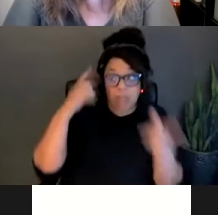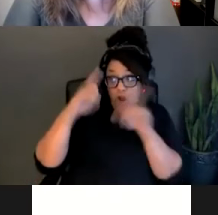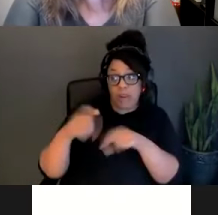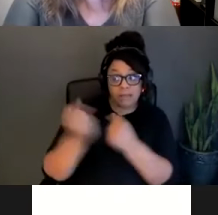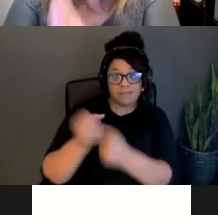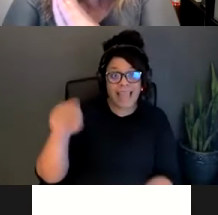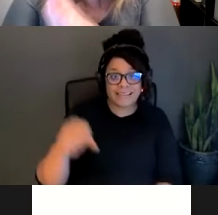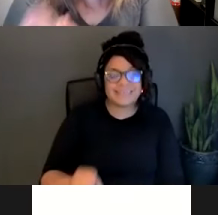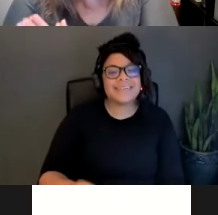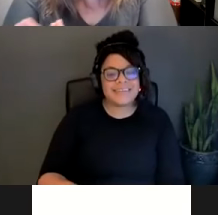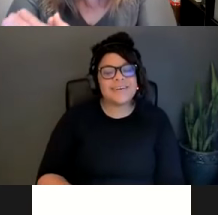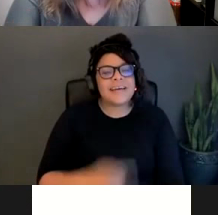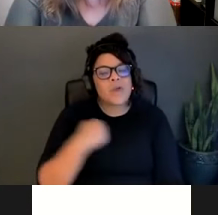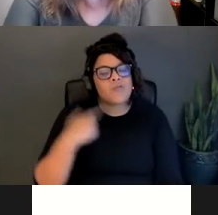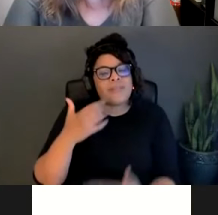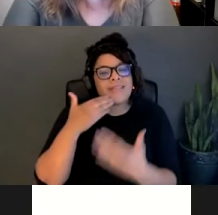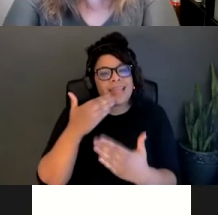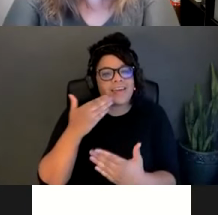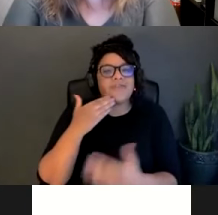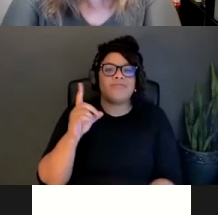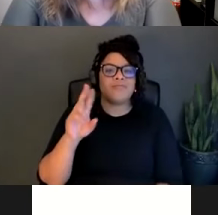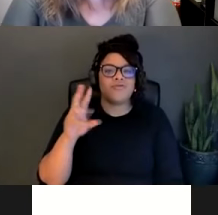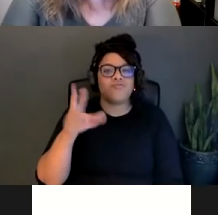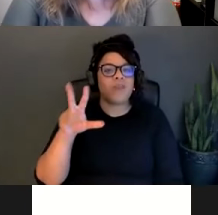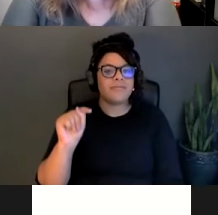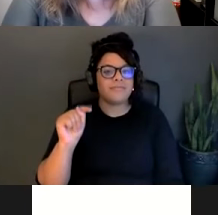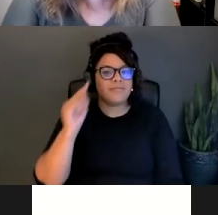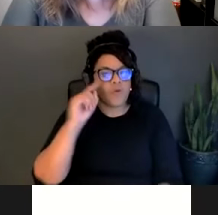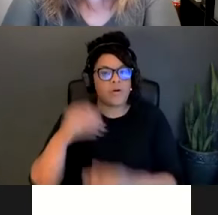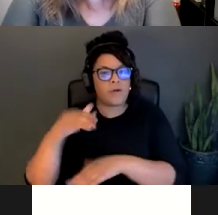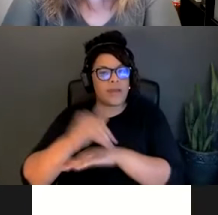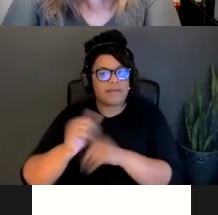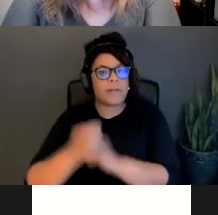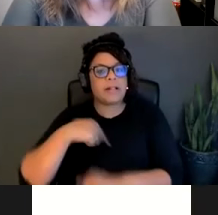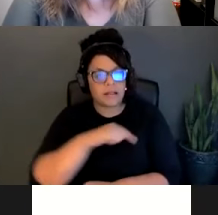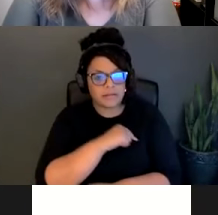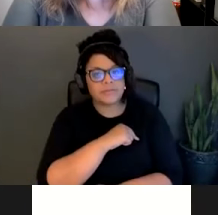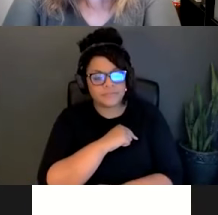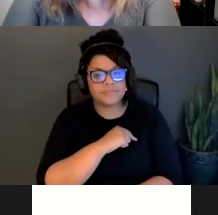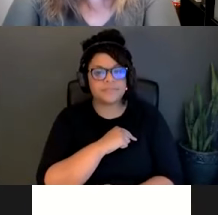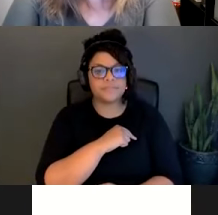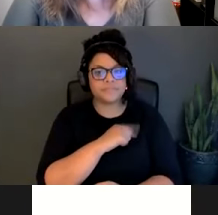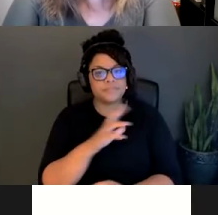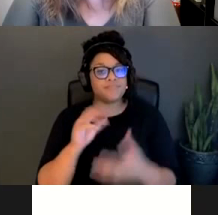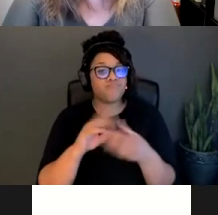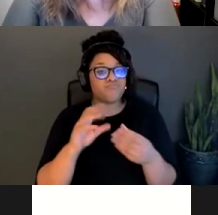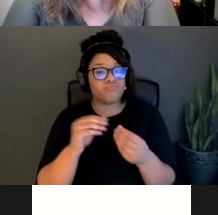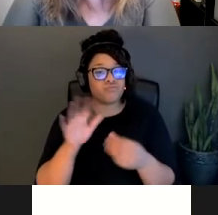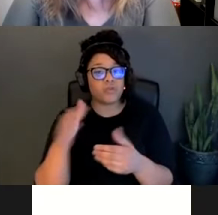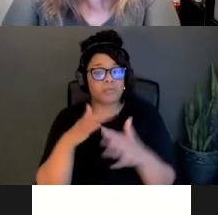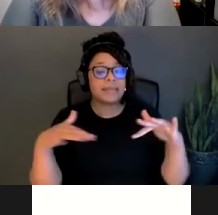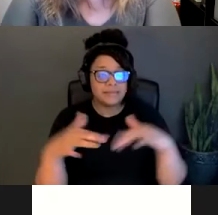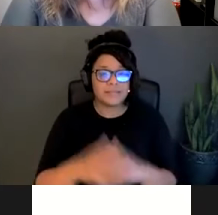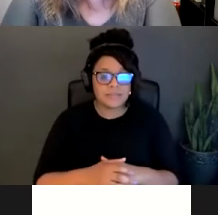so we just want to thank you so much for spending your evening with us and just sharing space with us this